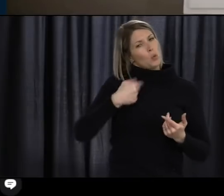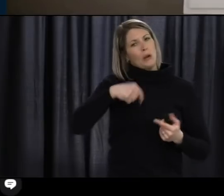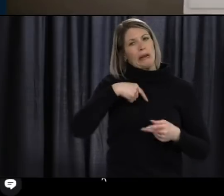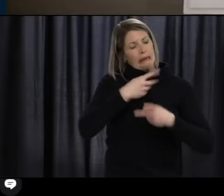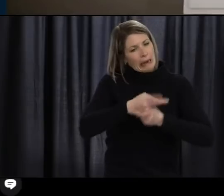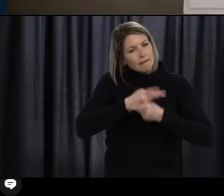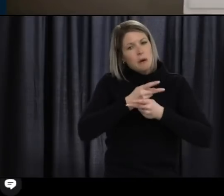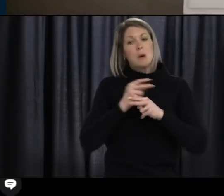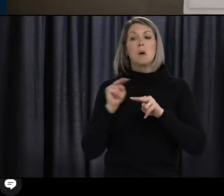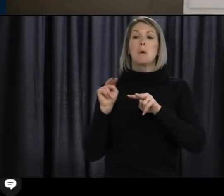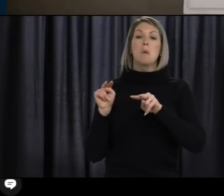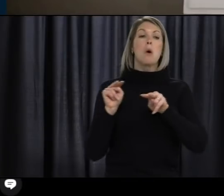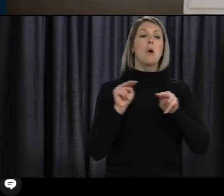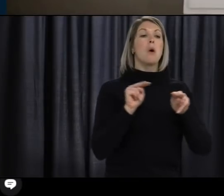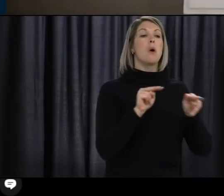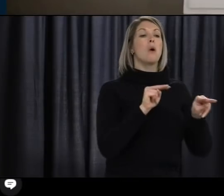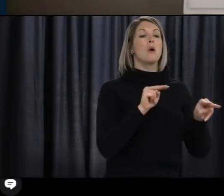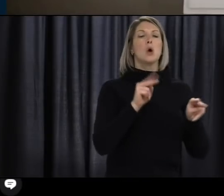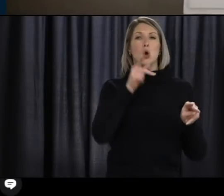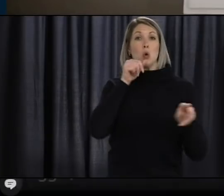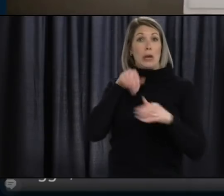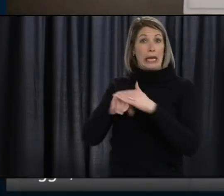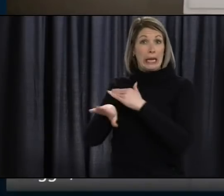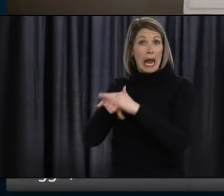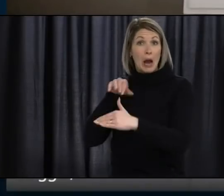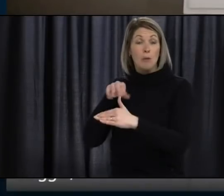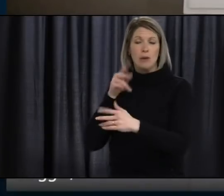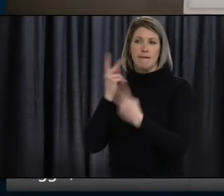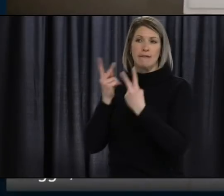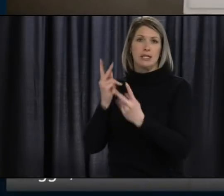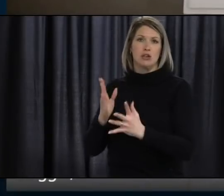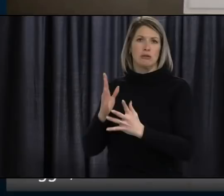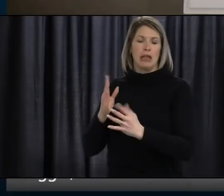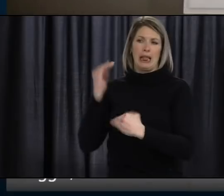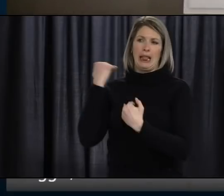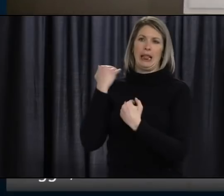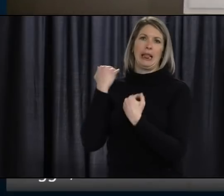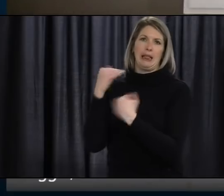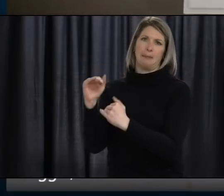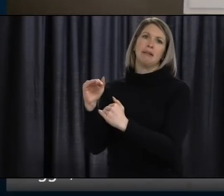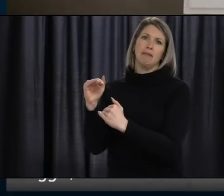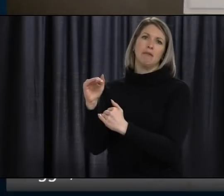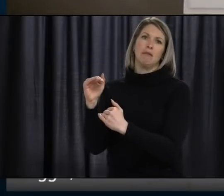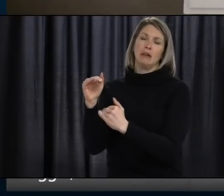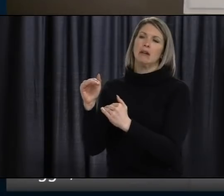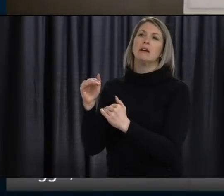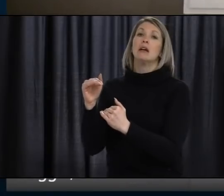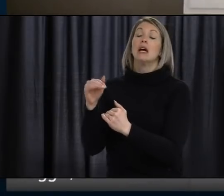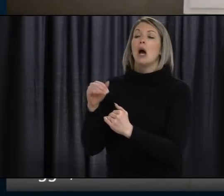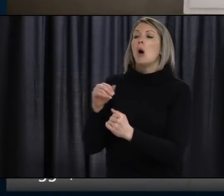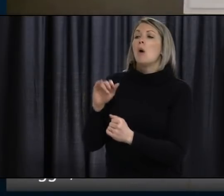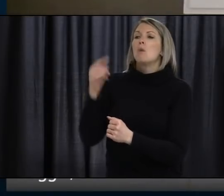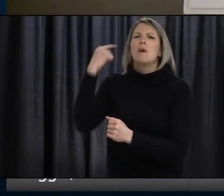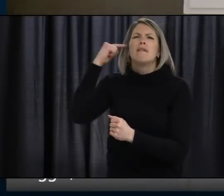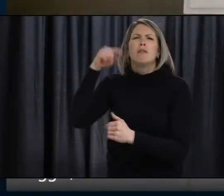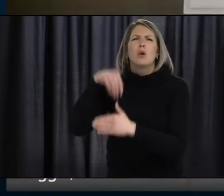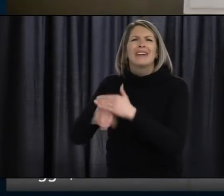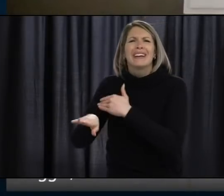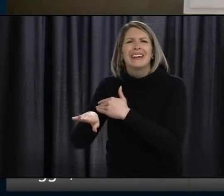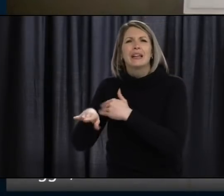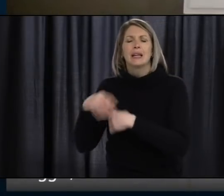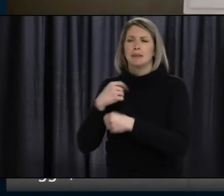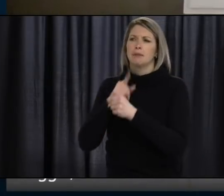try and minimize the number of people who do visit. In terms of the kinds of visits that they get, they have